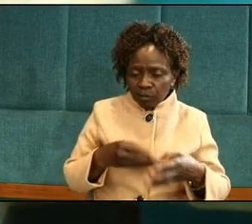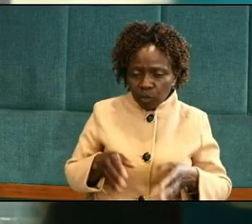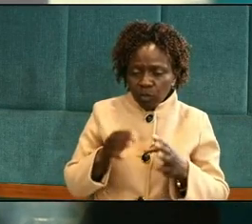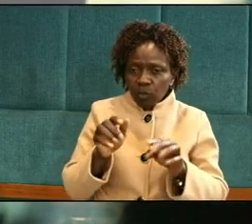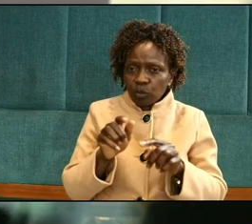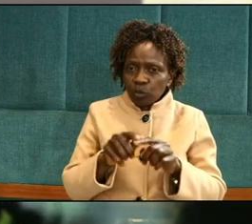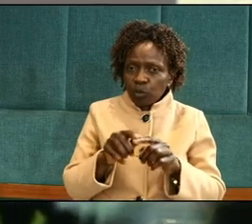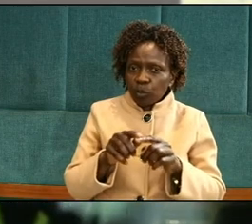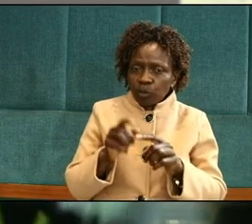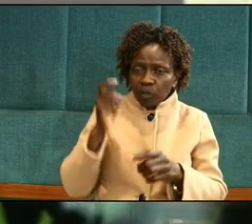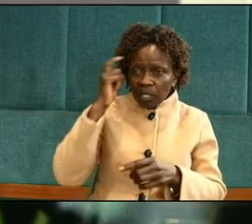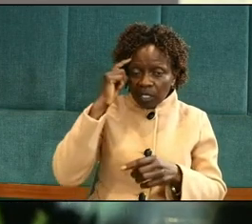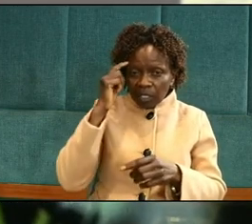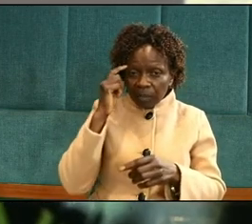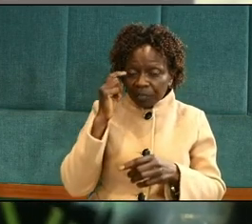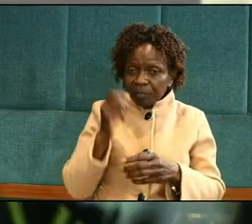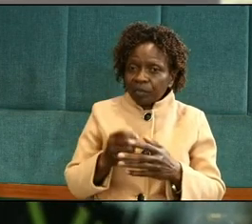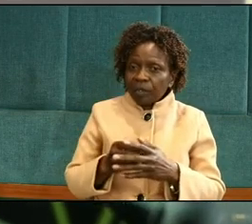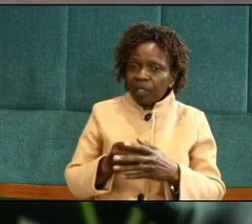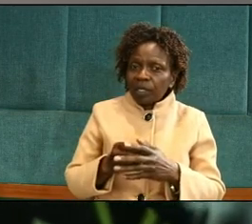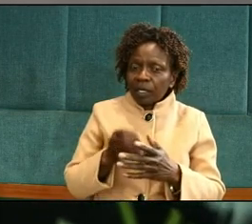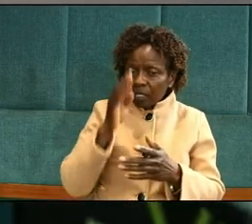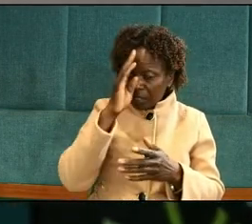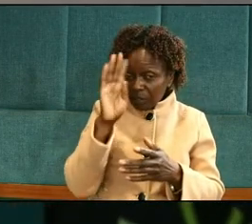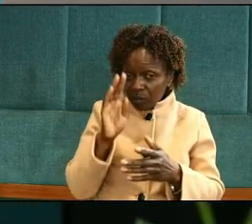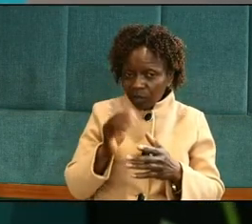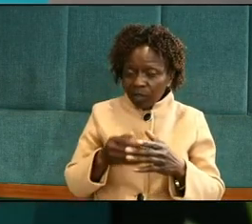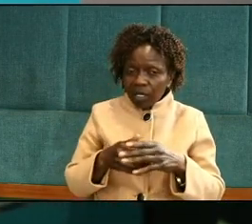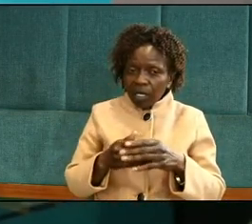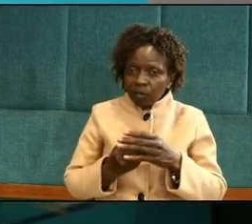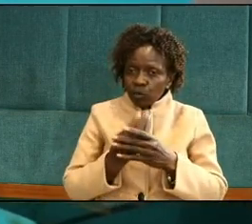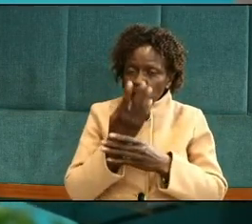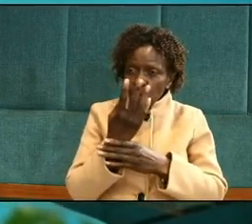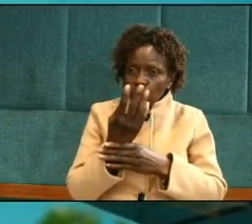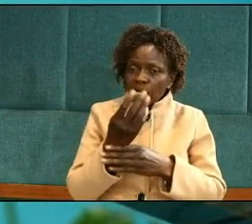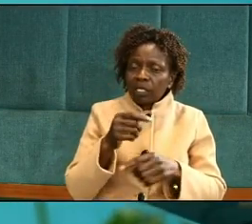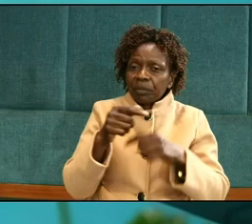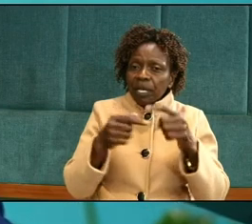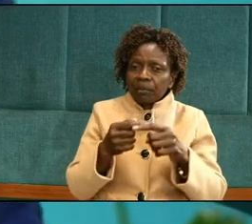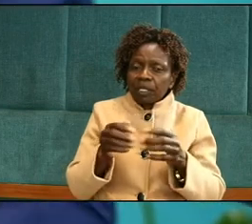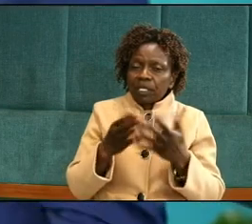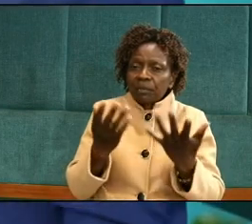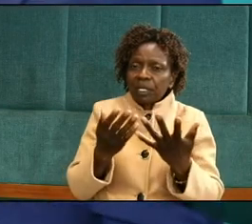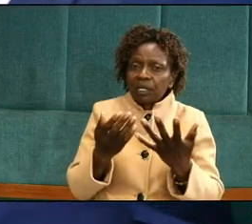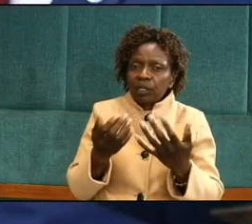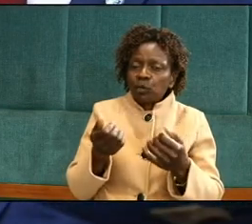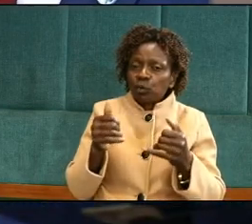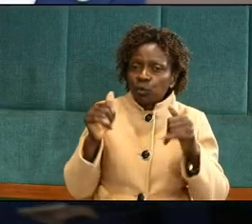for suspicions to grow and breed, it becomes something that you cannot contain in your